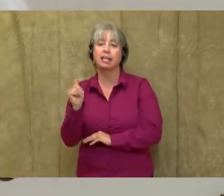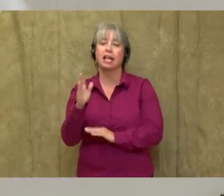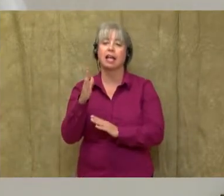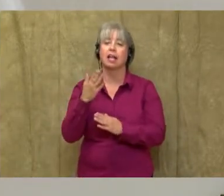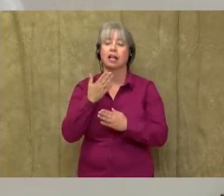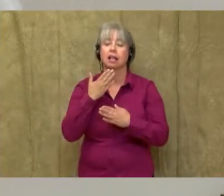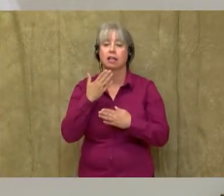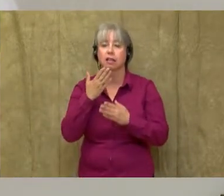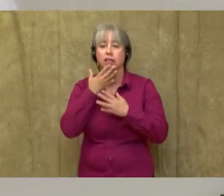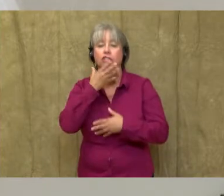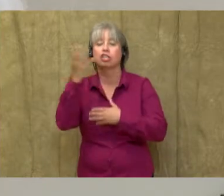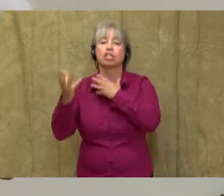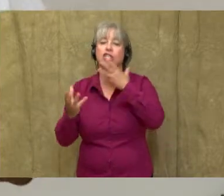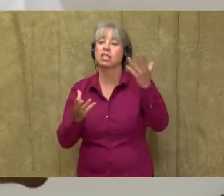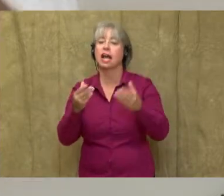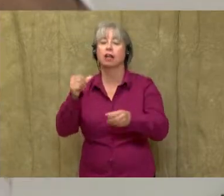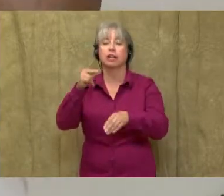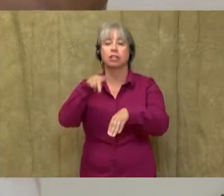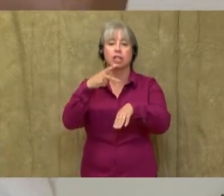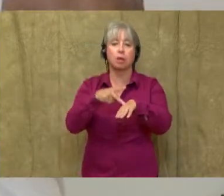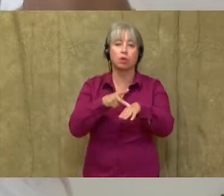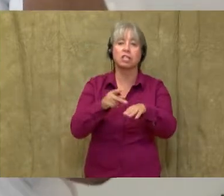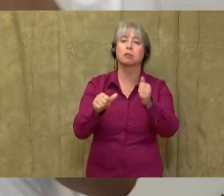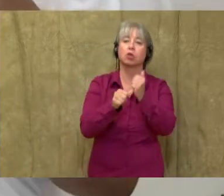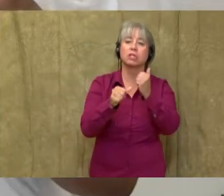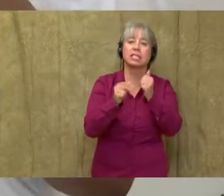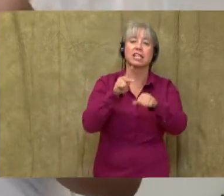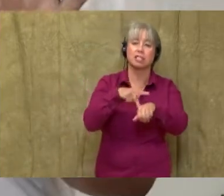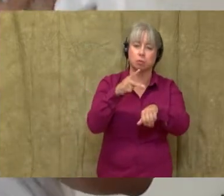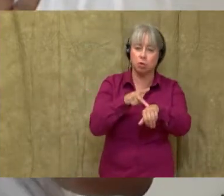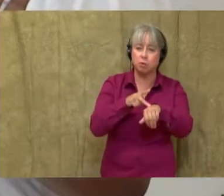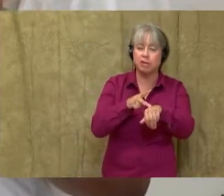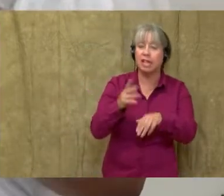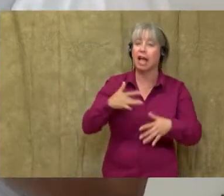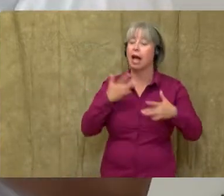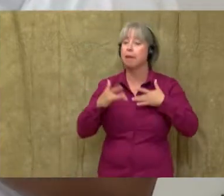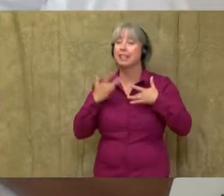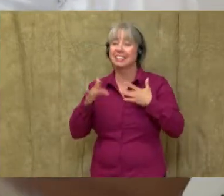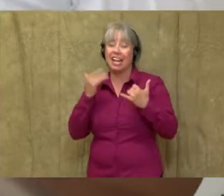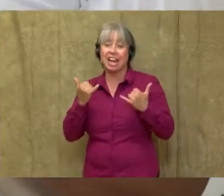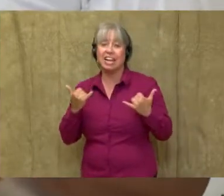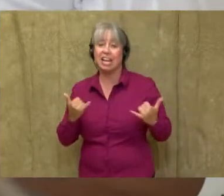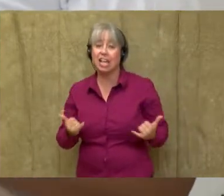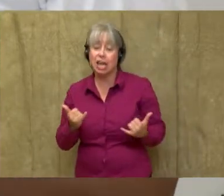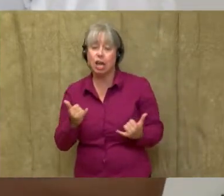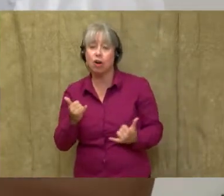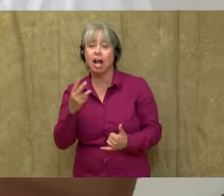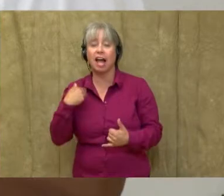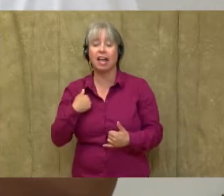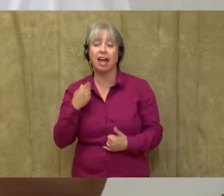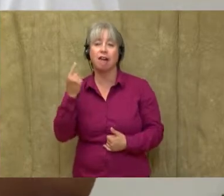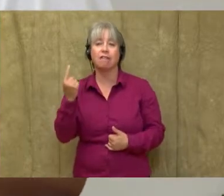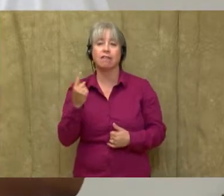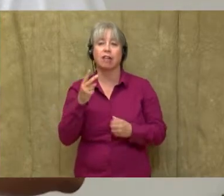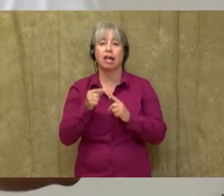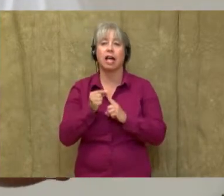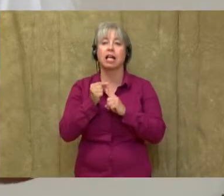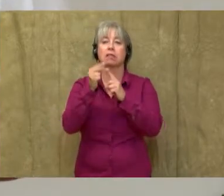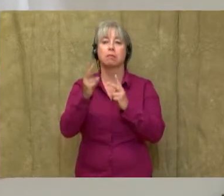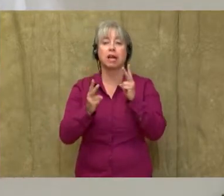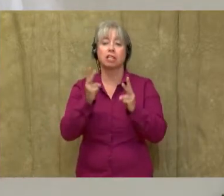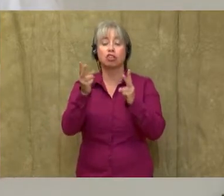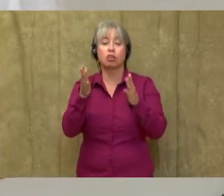Merriman, my eighth grade team. I'm excited to be here with y'all today because I got somebody with me, but we're going to get to that in a minute. We are still